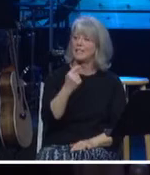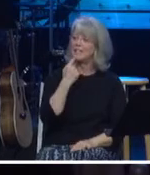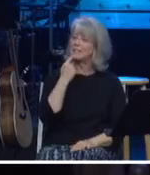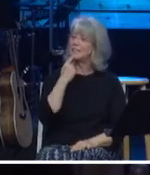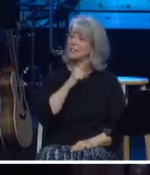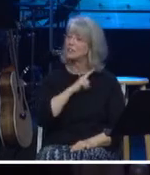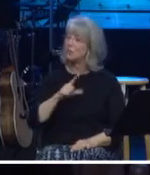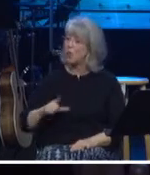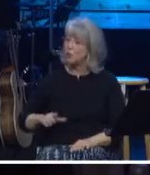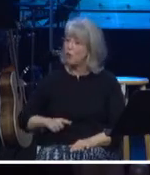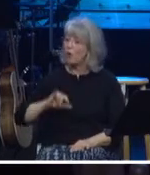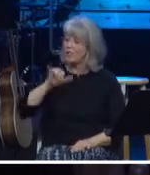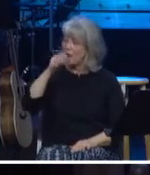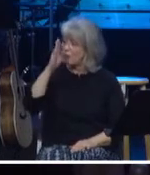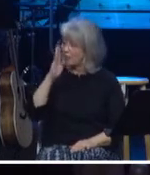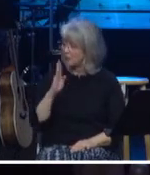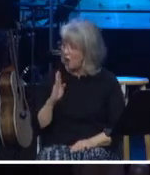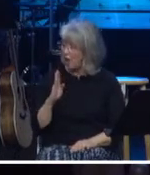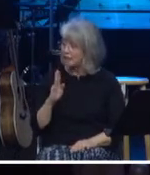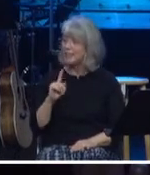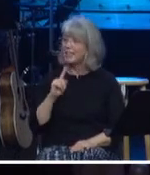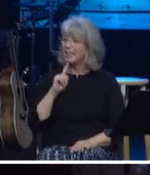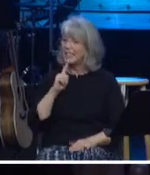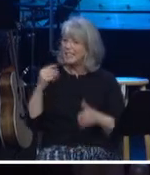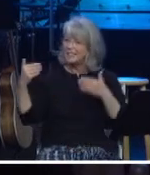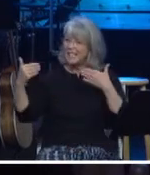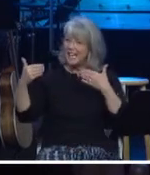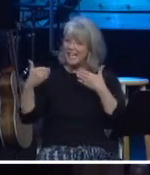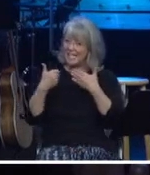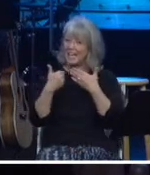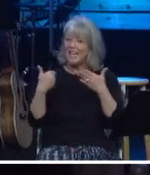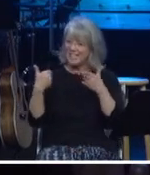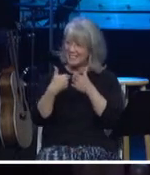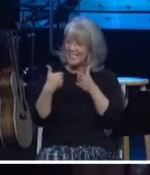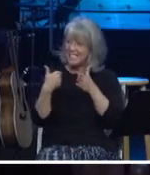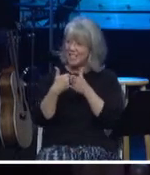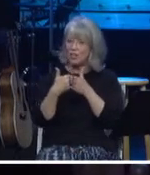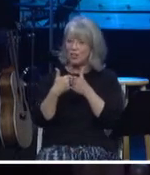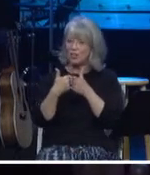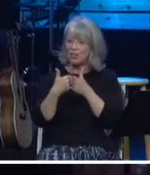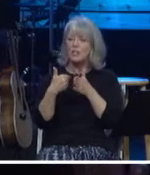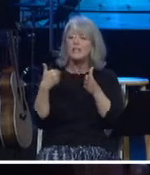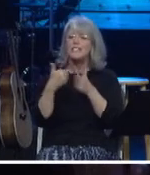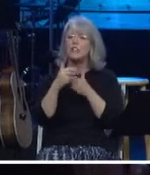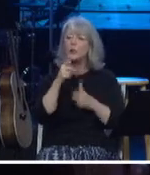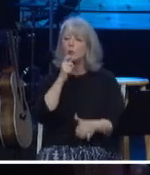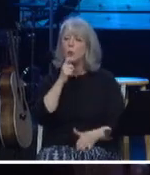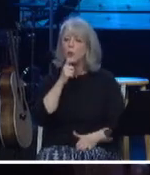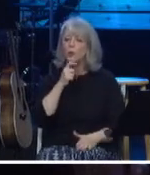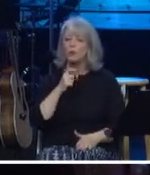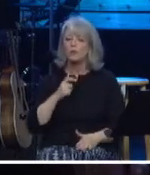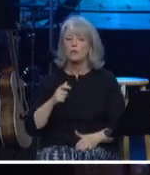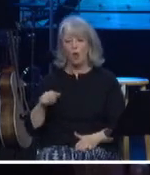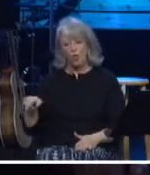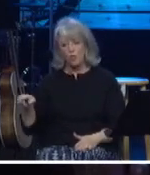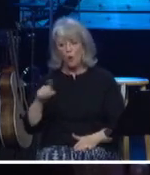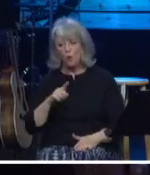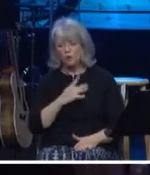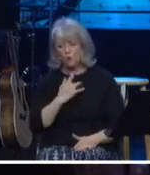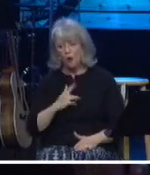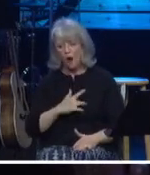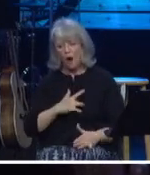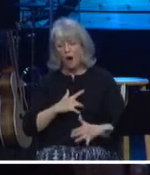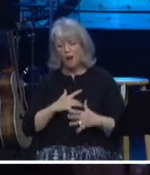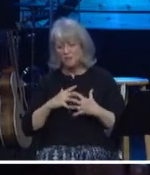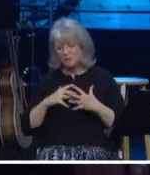The Lord, Yahweh, is near to who? The brokenhearted.